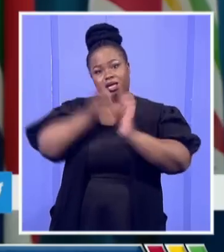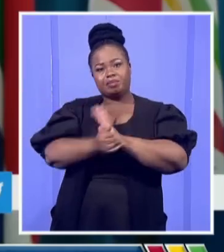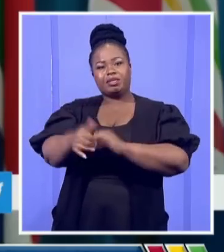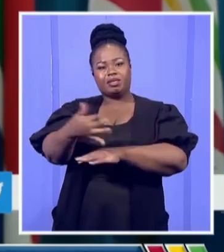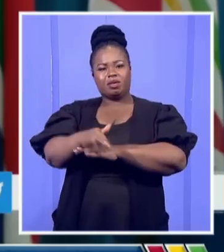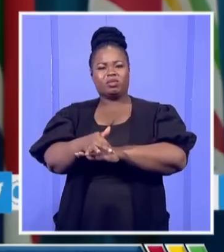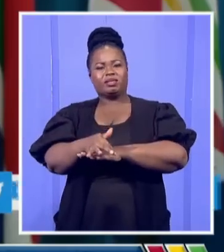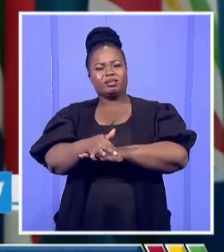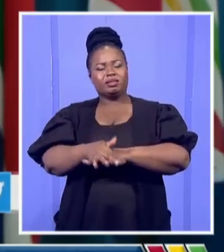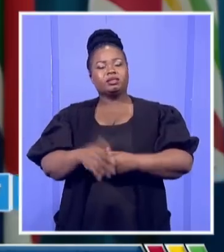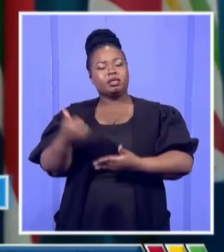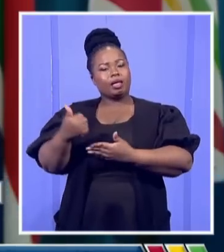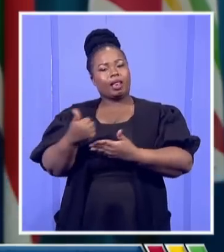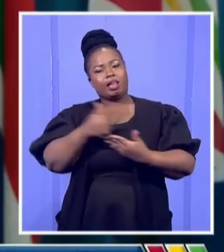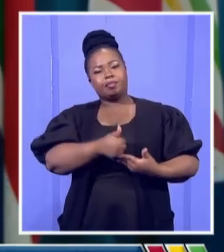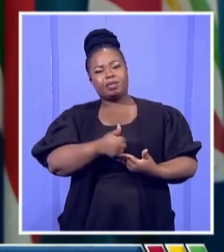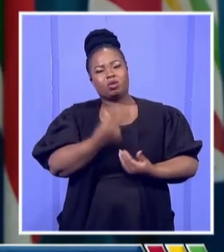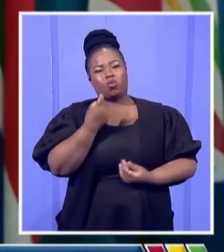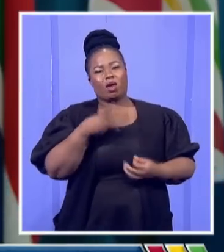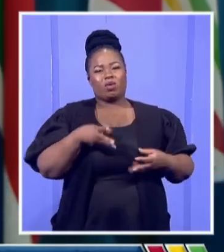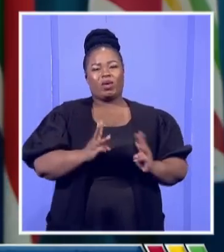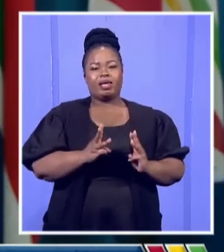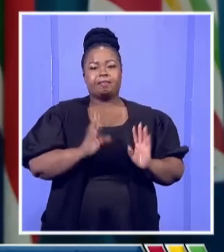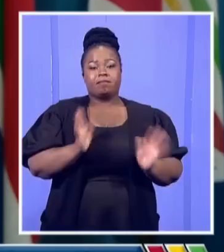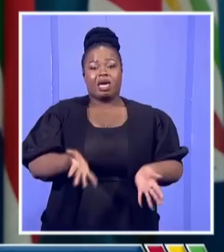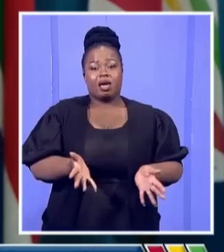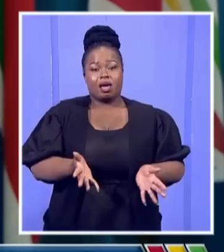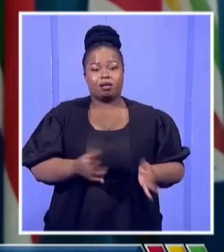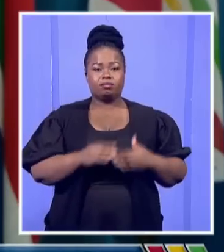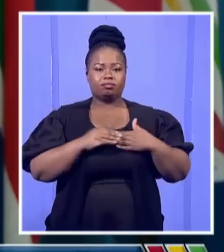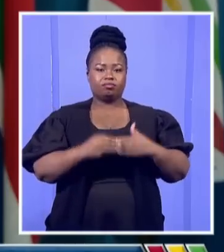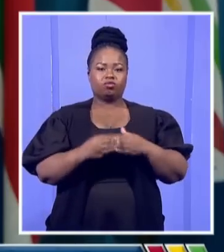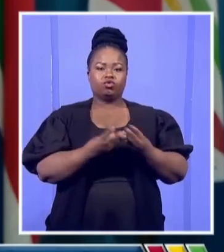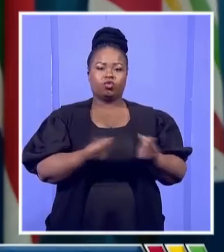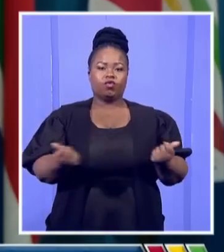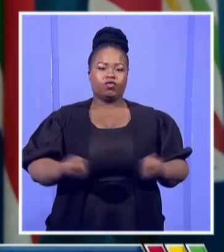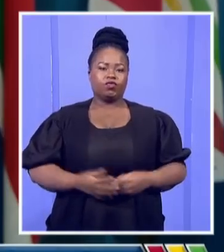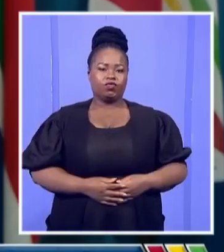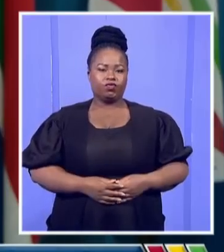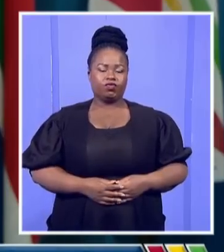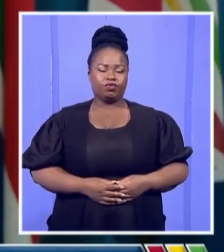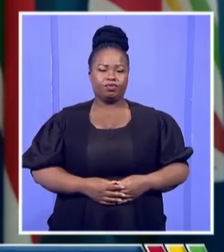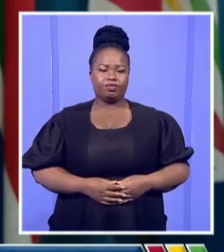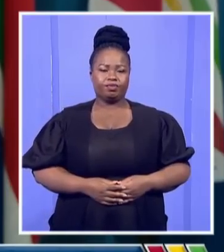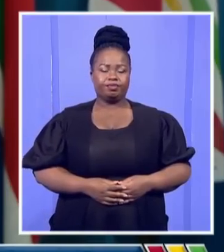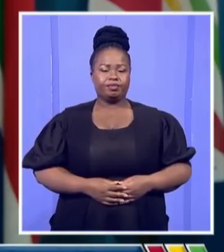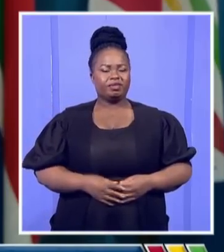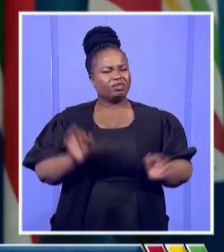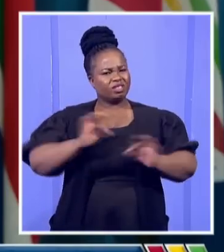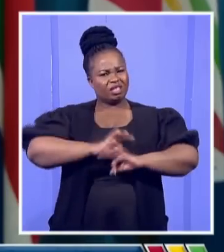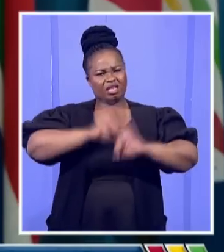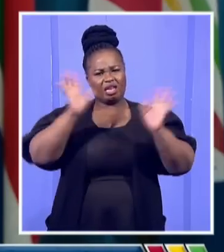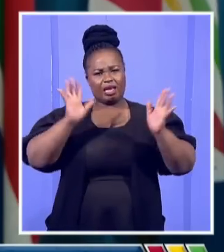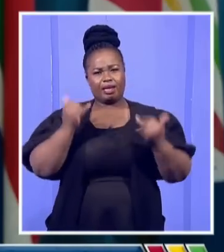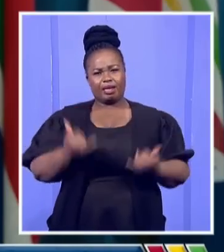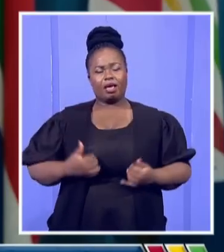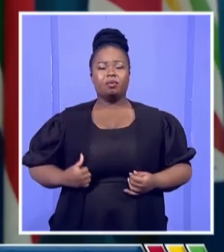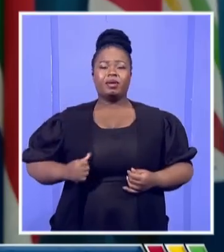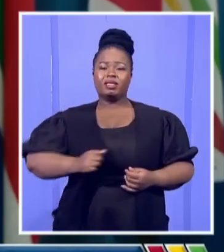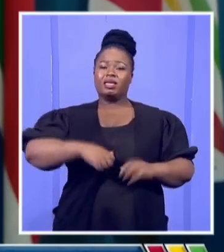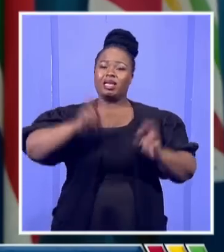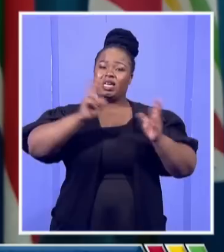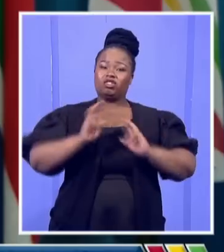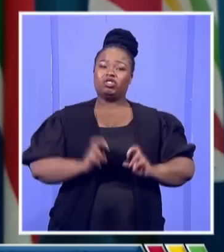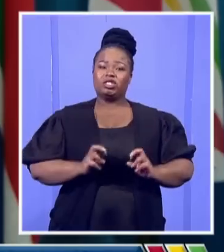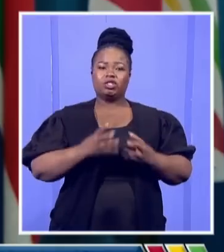help is now the only way forward. It is abundantly clear that the Energy Response Plan is